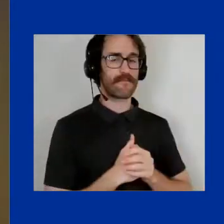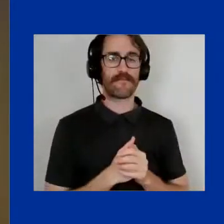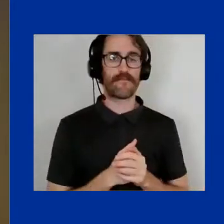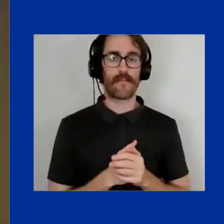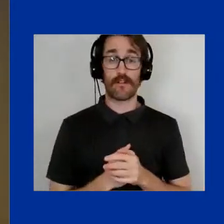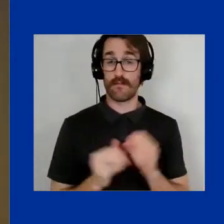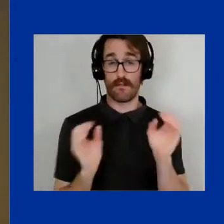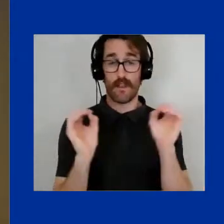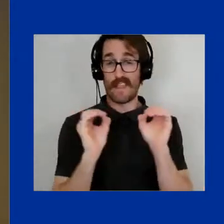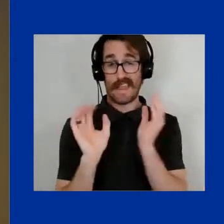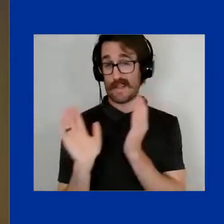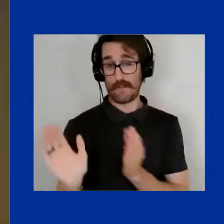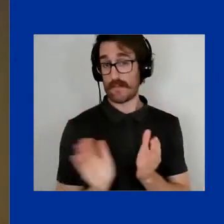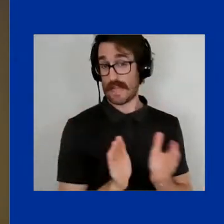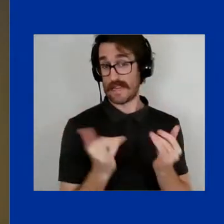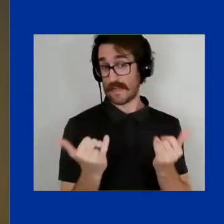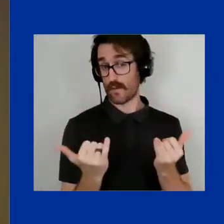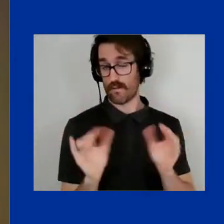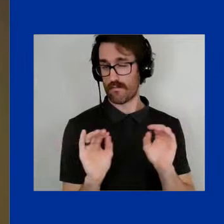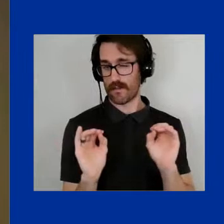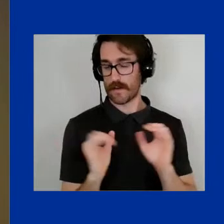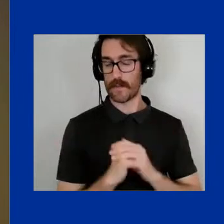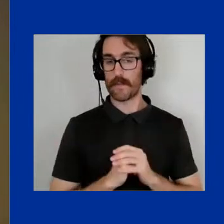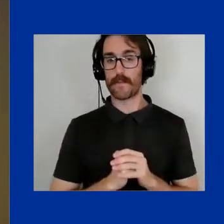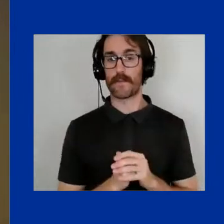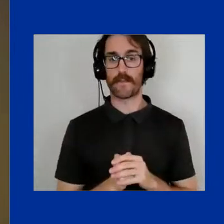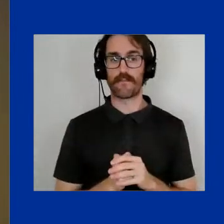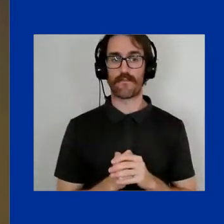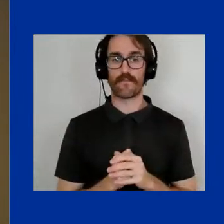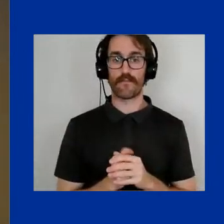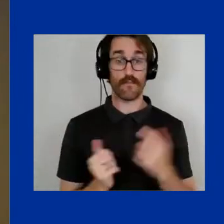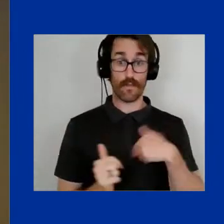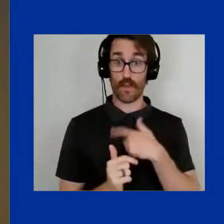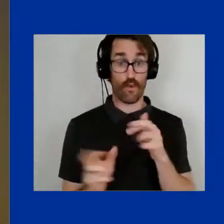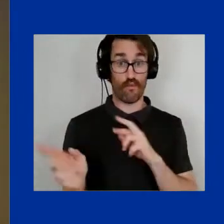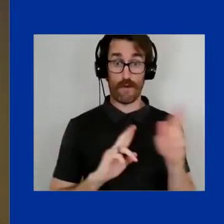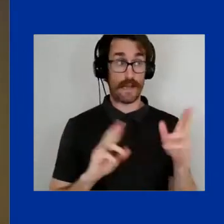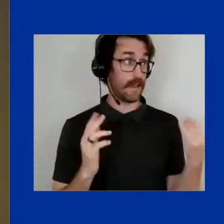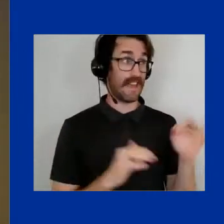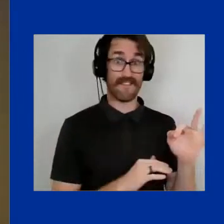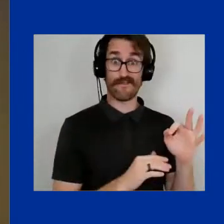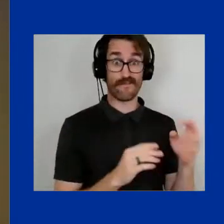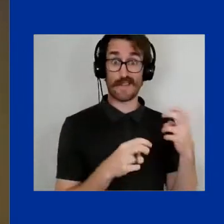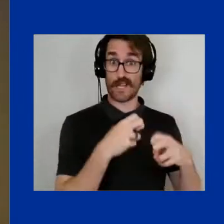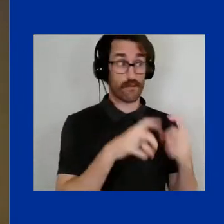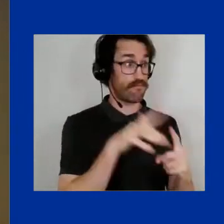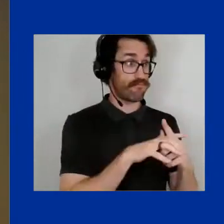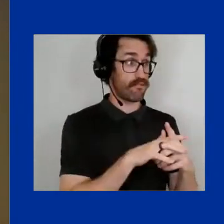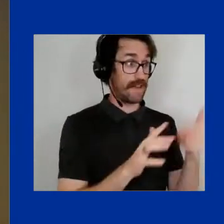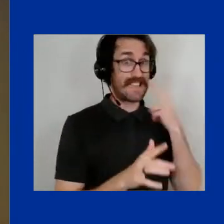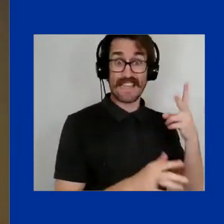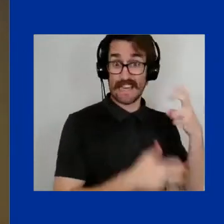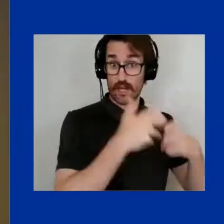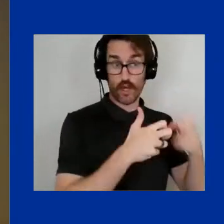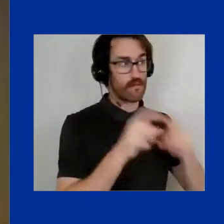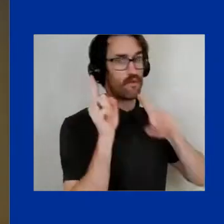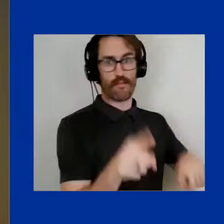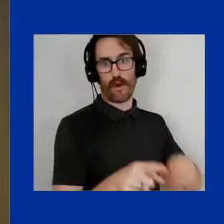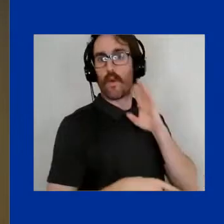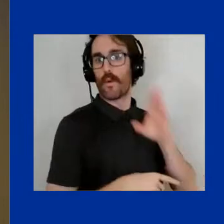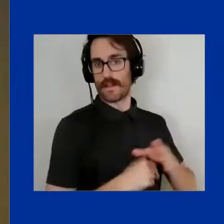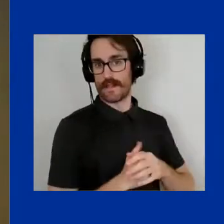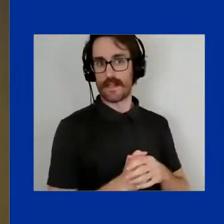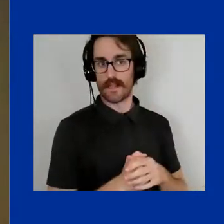is planned. I mean, we're ready to respond to, you know, things that we see. We, you know, I don't think we're